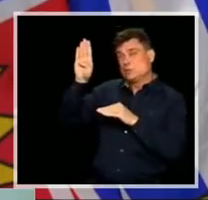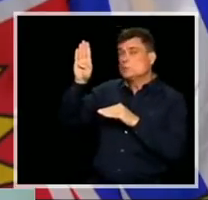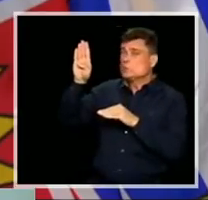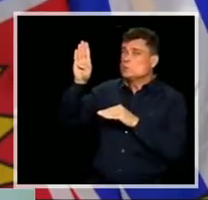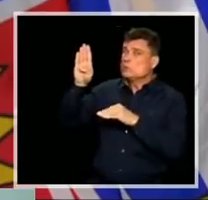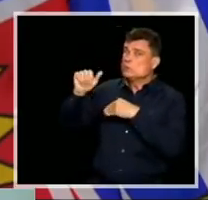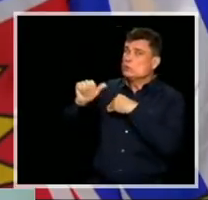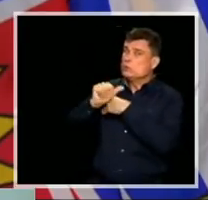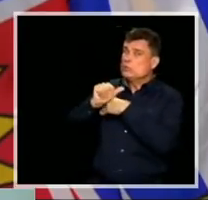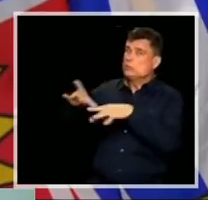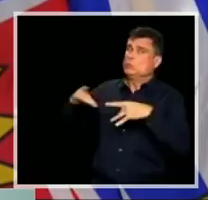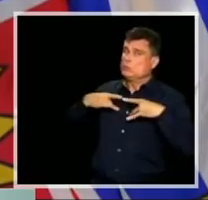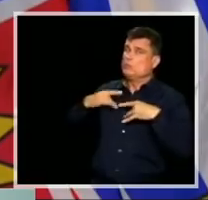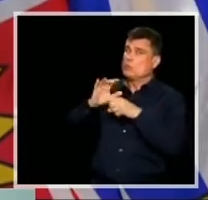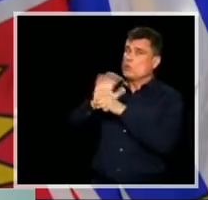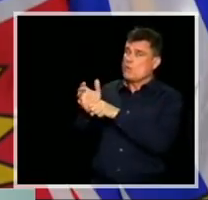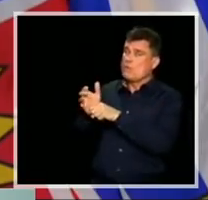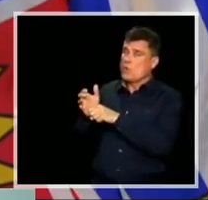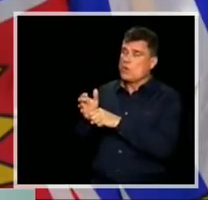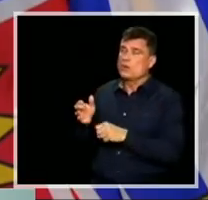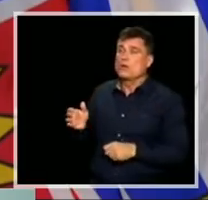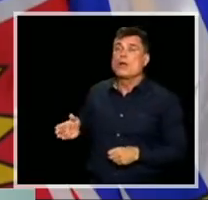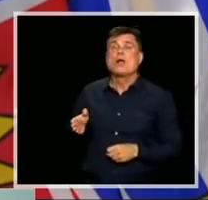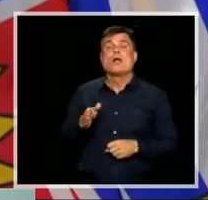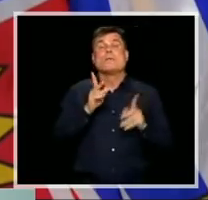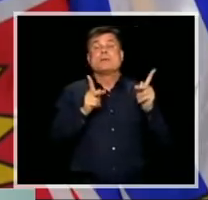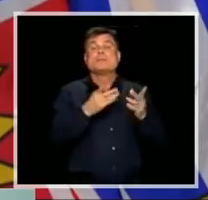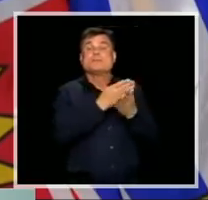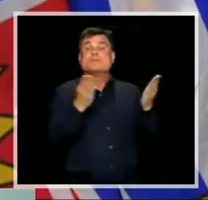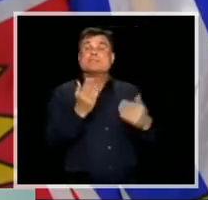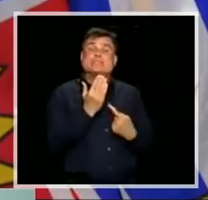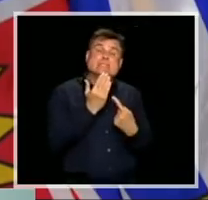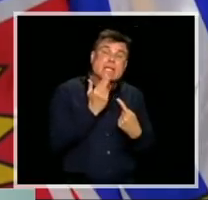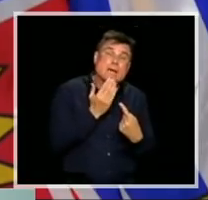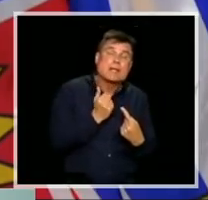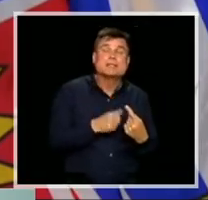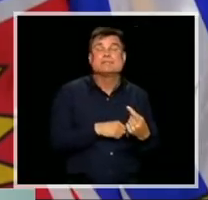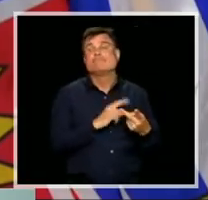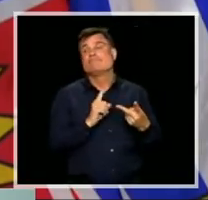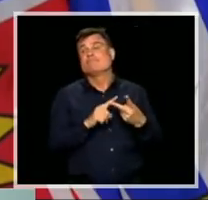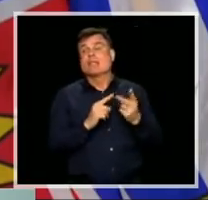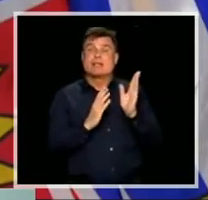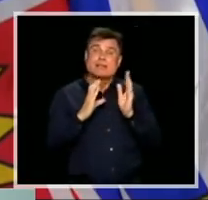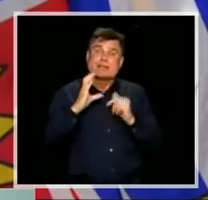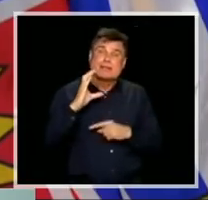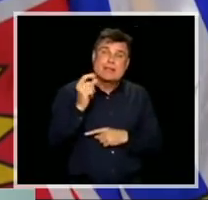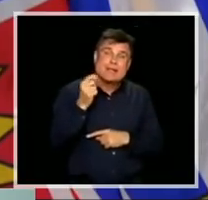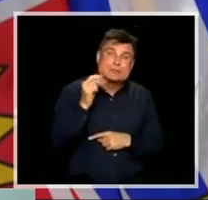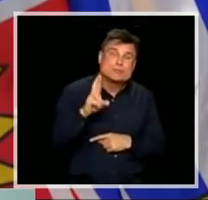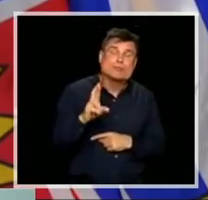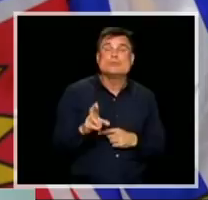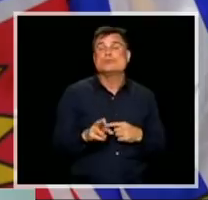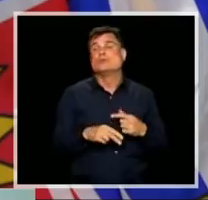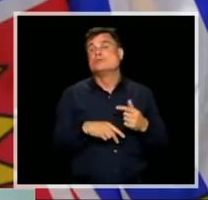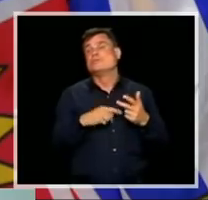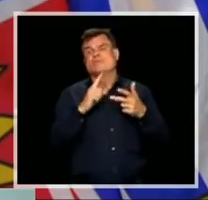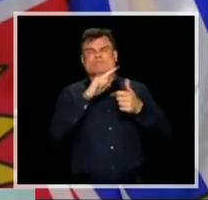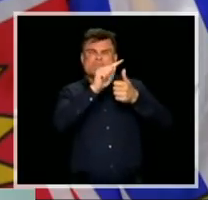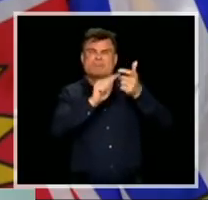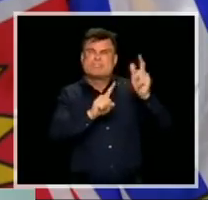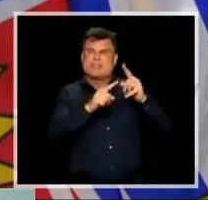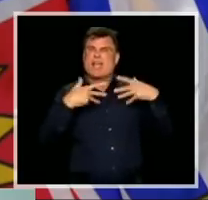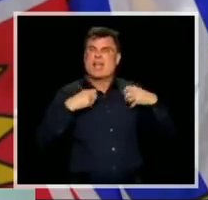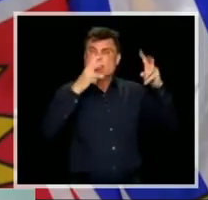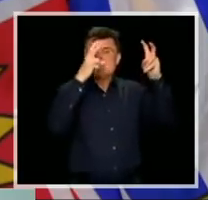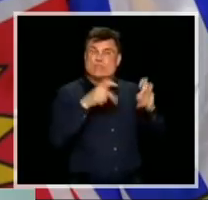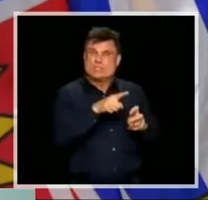If online learning is working for you and that's a great environment for you, then that's super. And for those who are going back